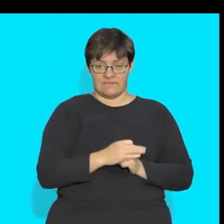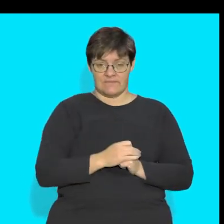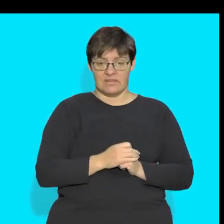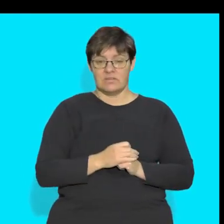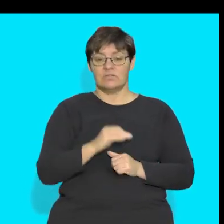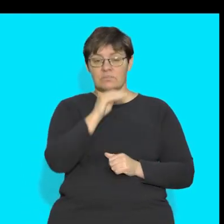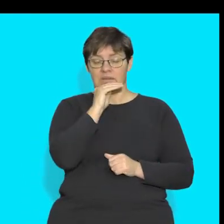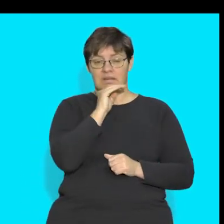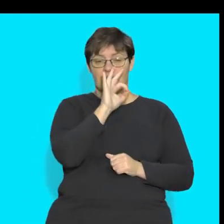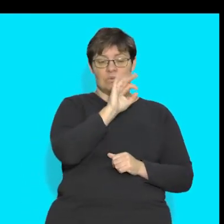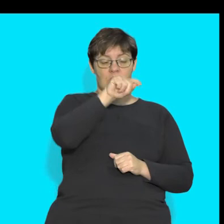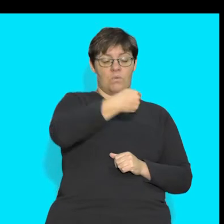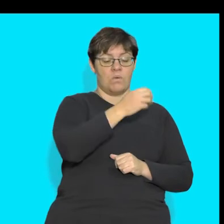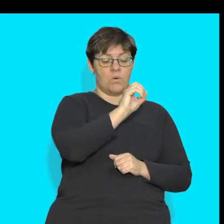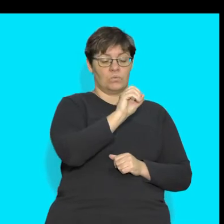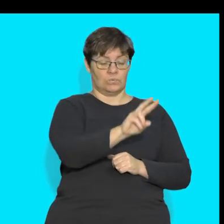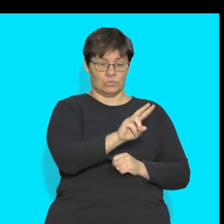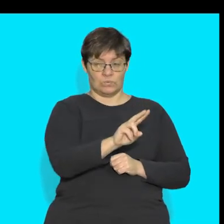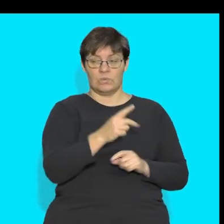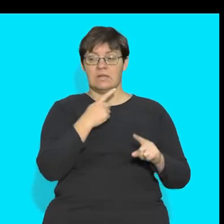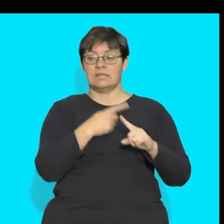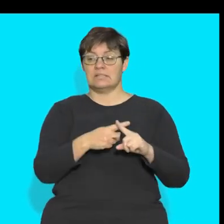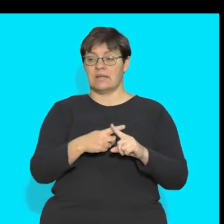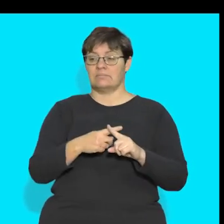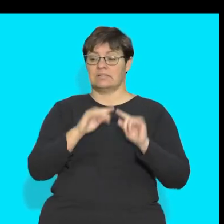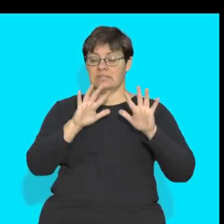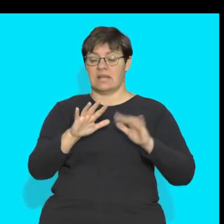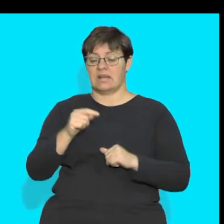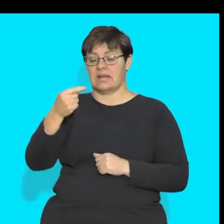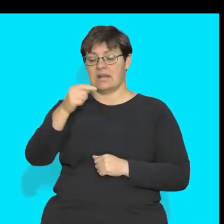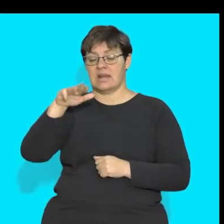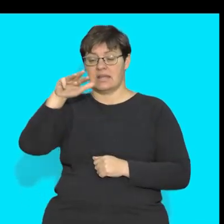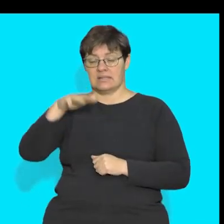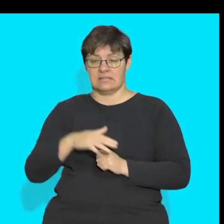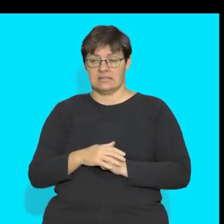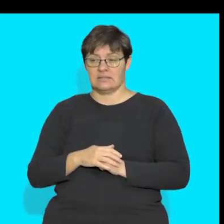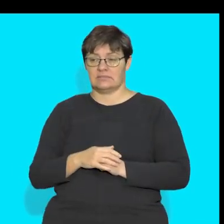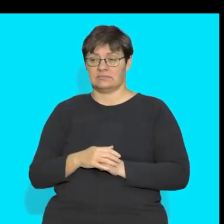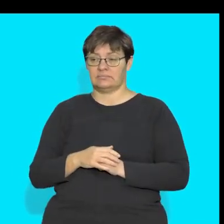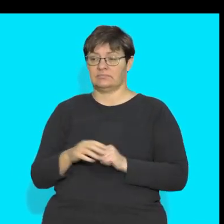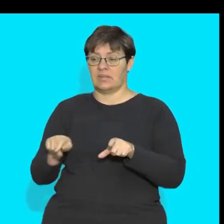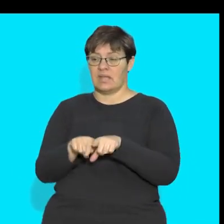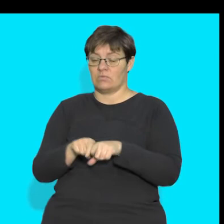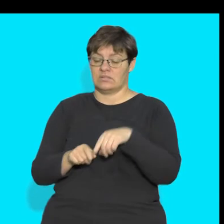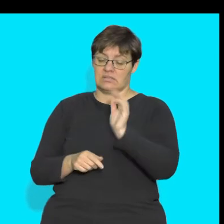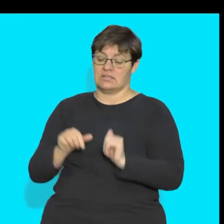is 3,02 times 10 to the minus 19, and we have